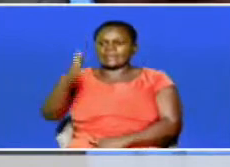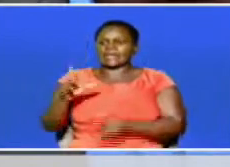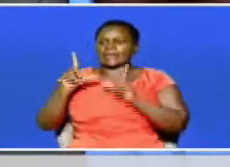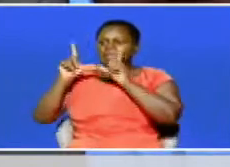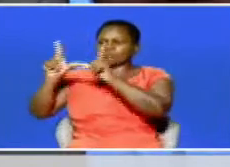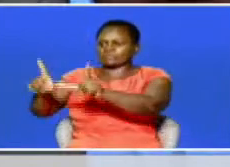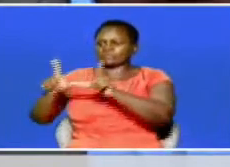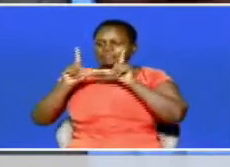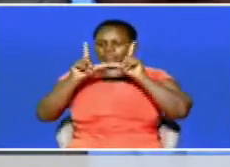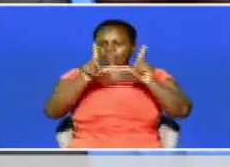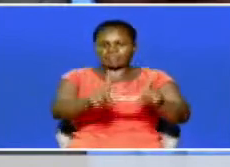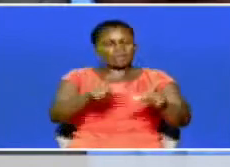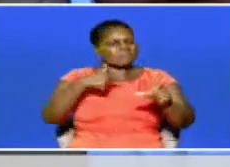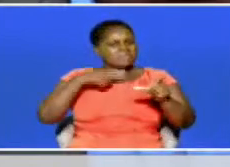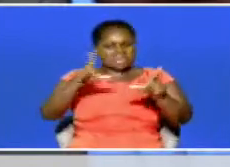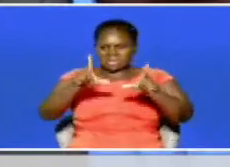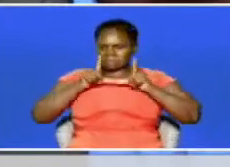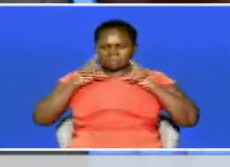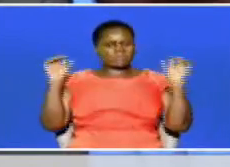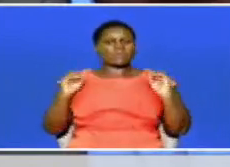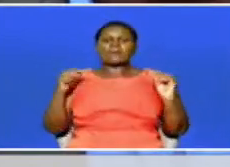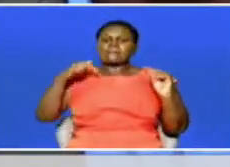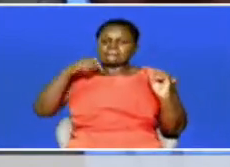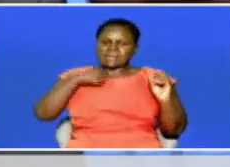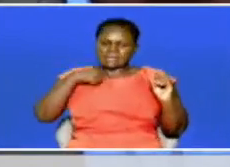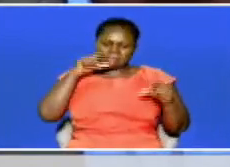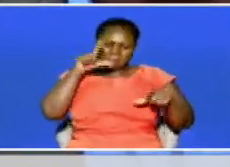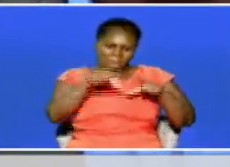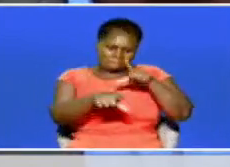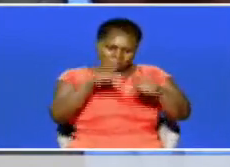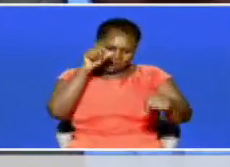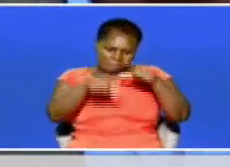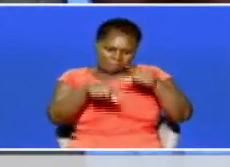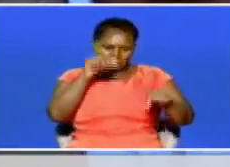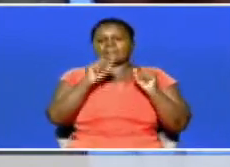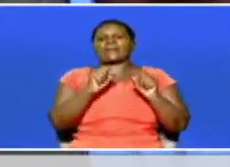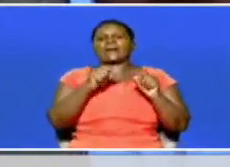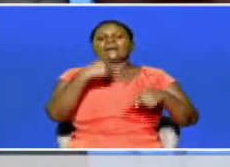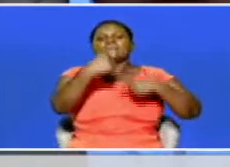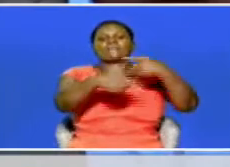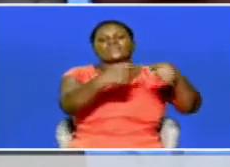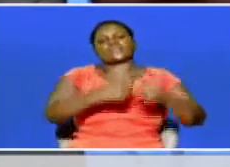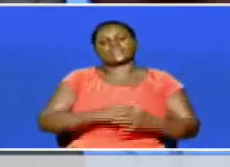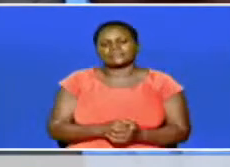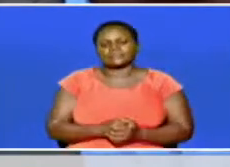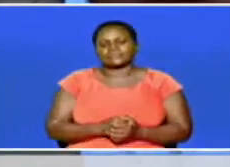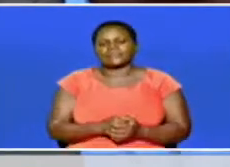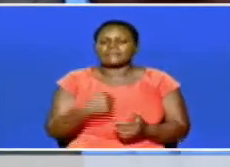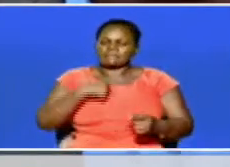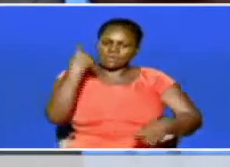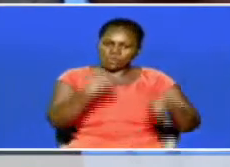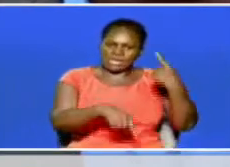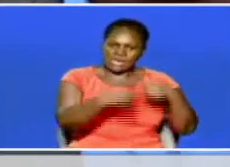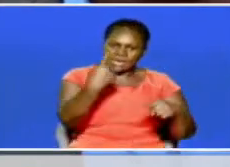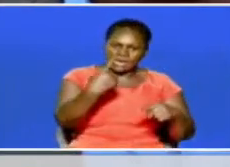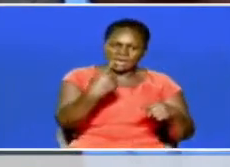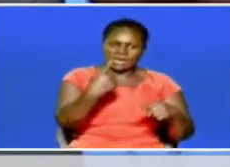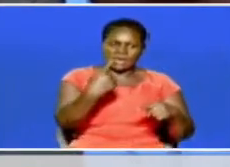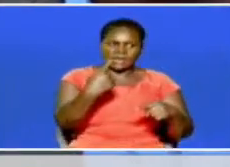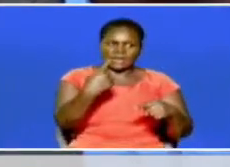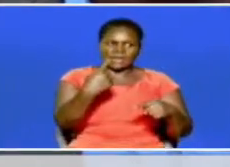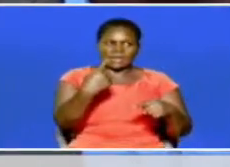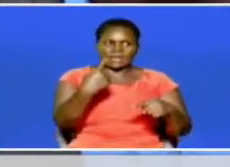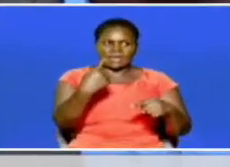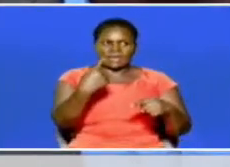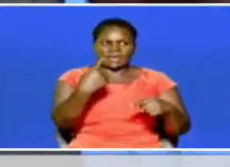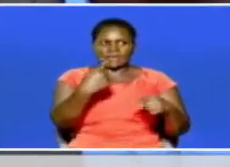nomination. We are subjected to a nomination process, which I won. Then my opponent